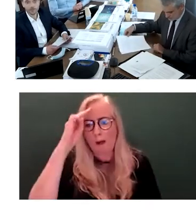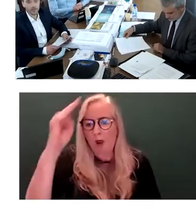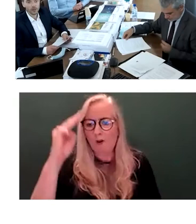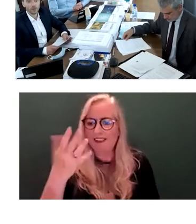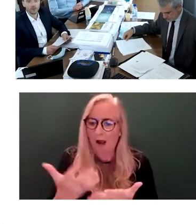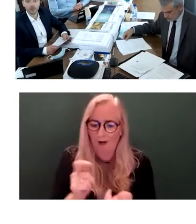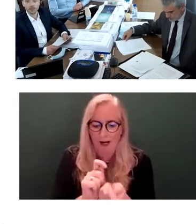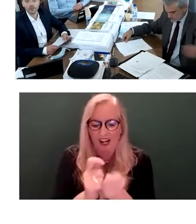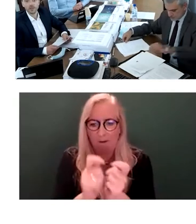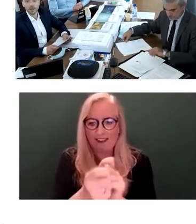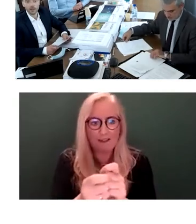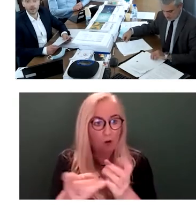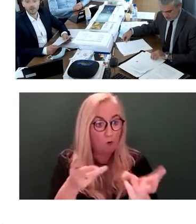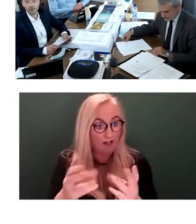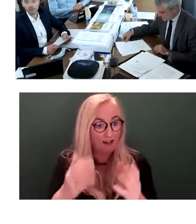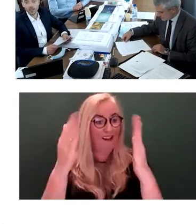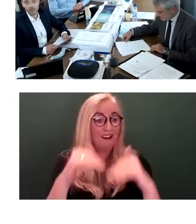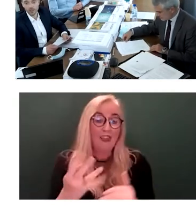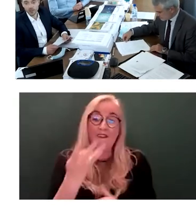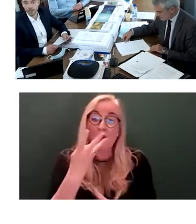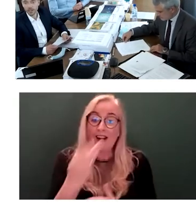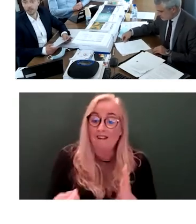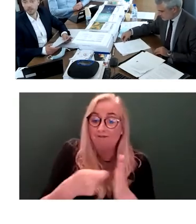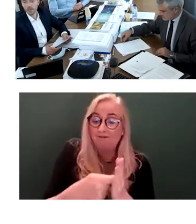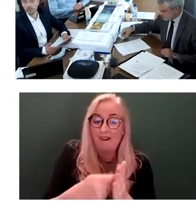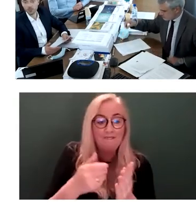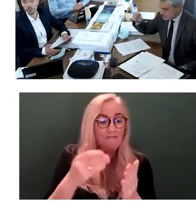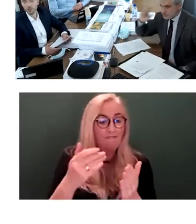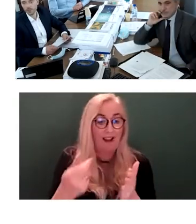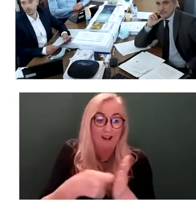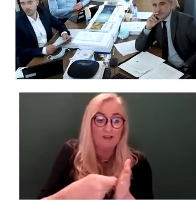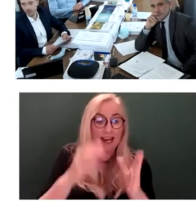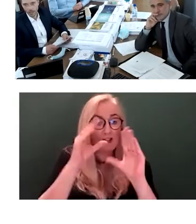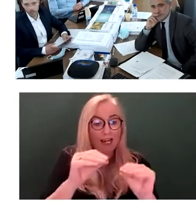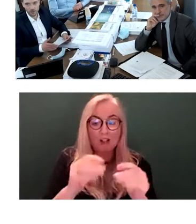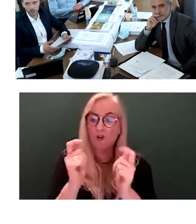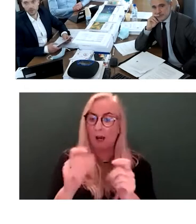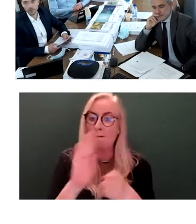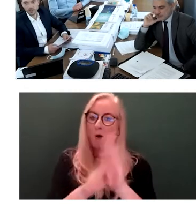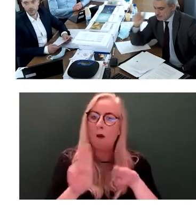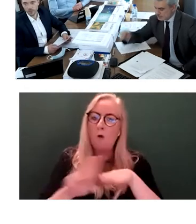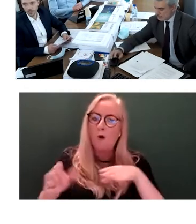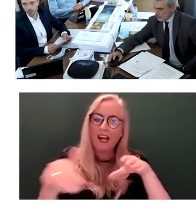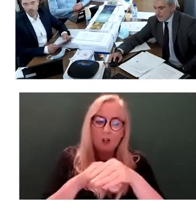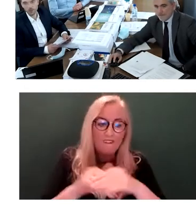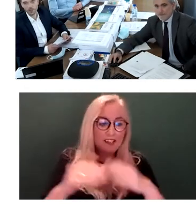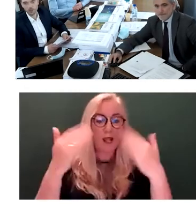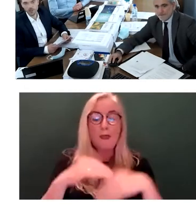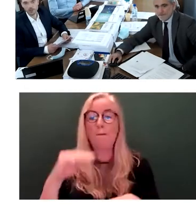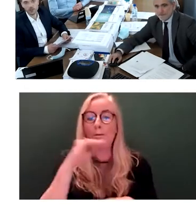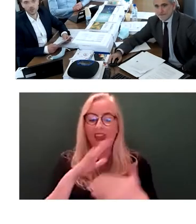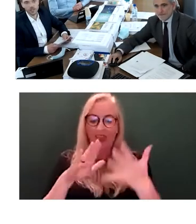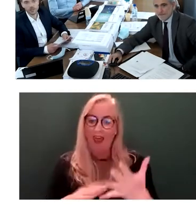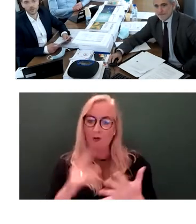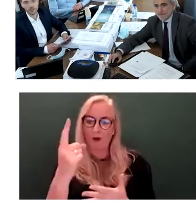work. Fourth, further education and training can be made more inclusive. And the final key recommendation that I would like to